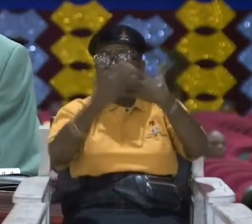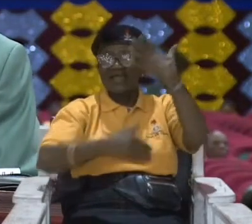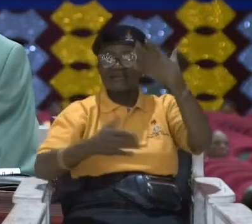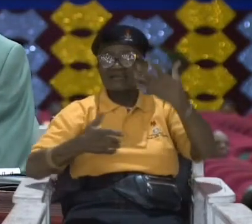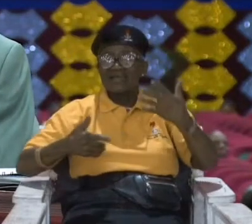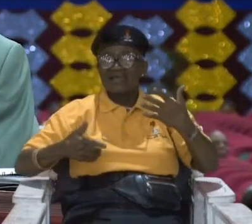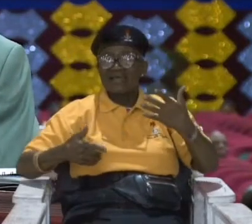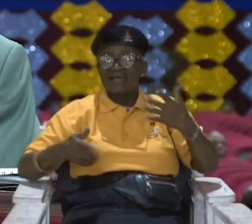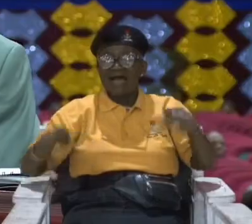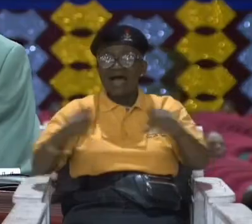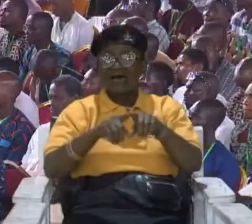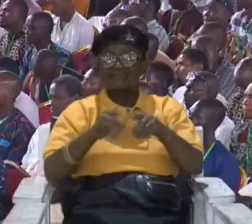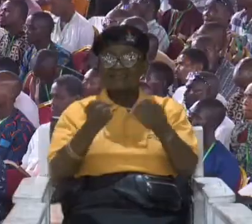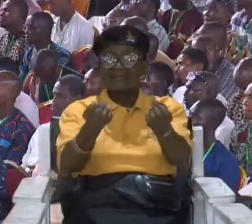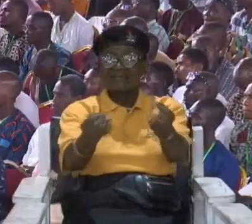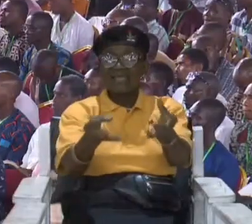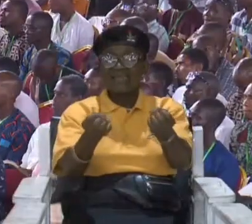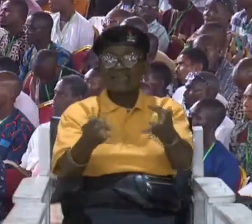as many of you know,